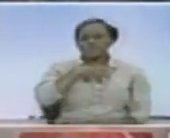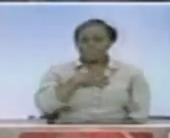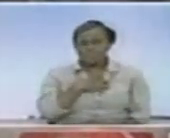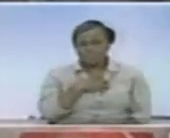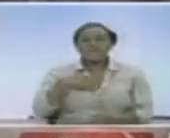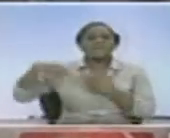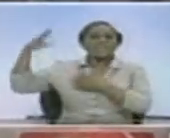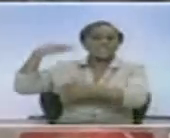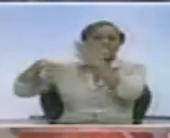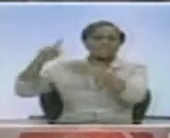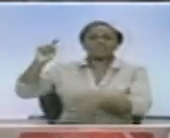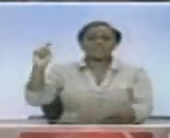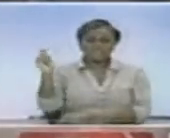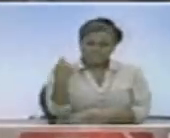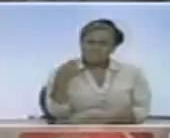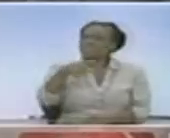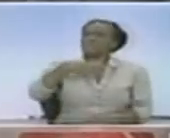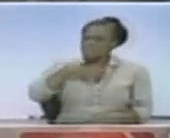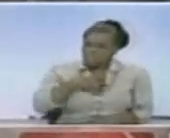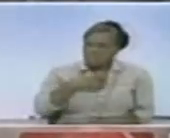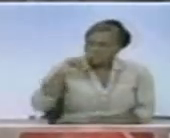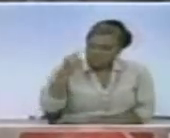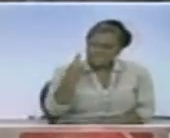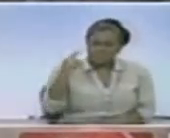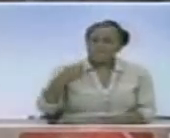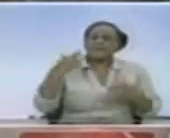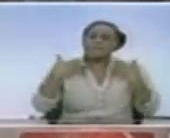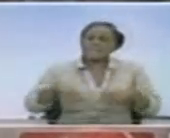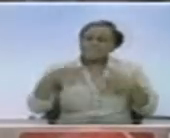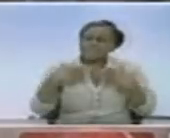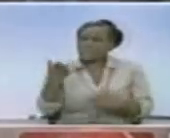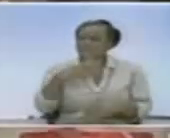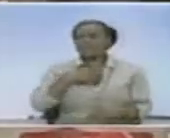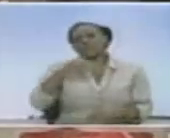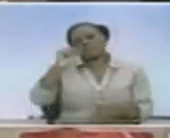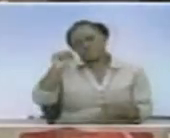the history of Kenya. Who ever resigned? Should people out there resign?